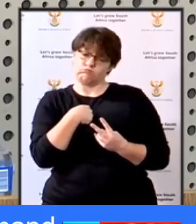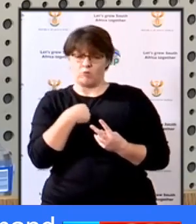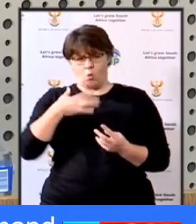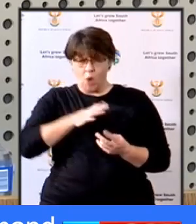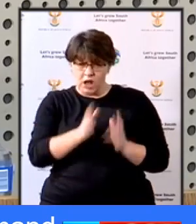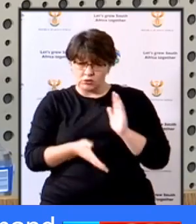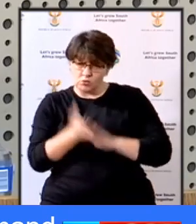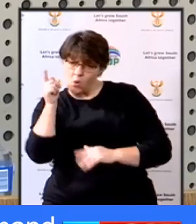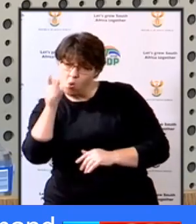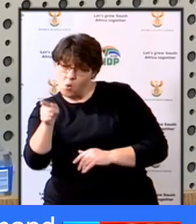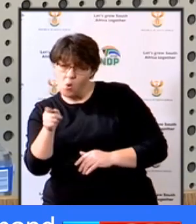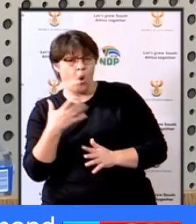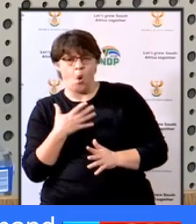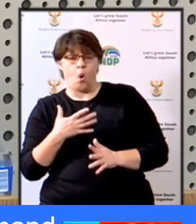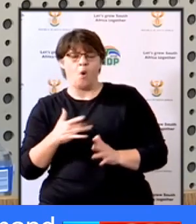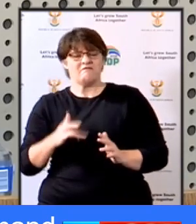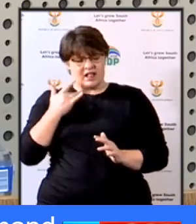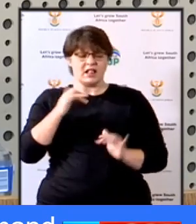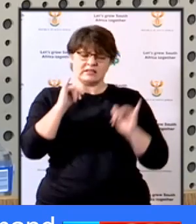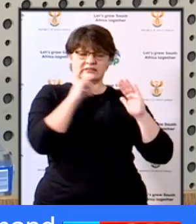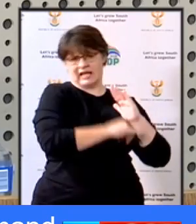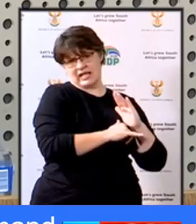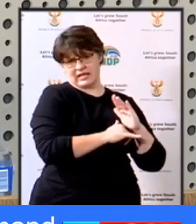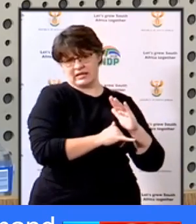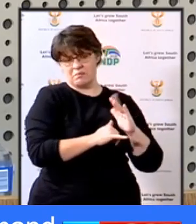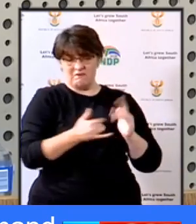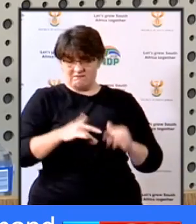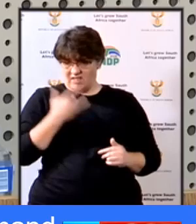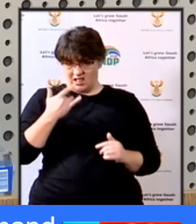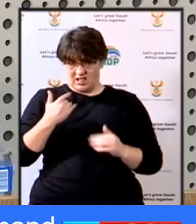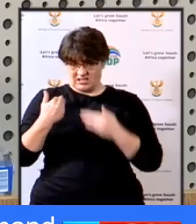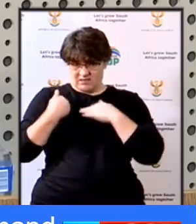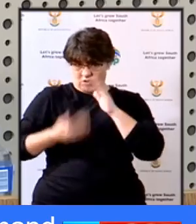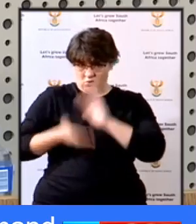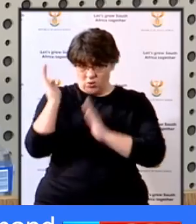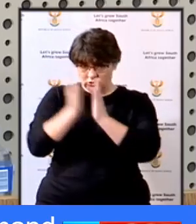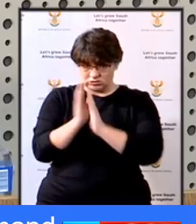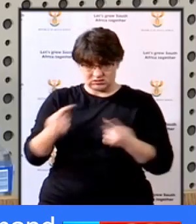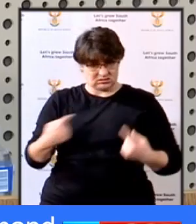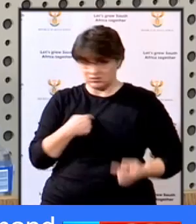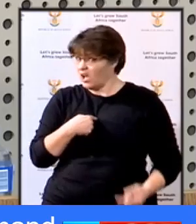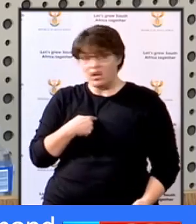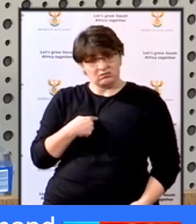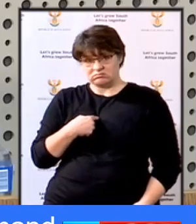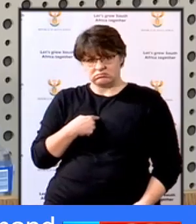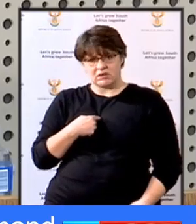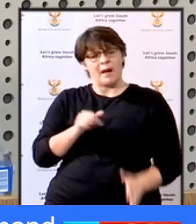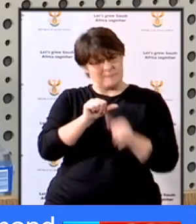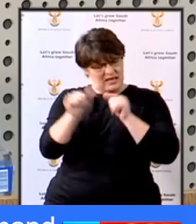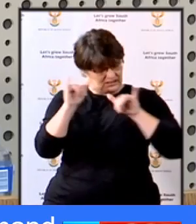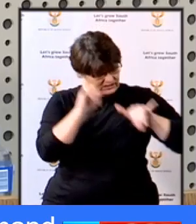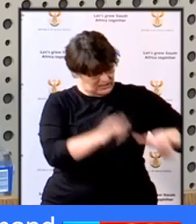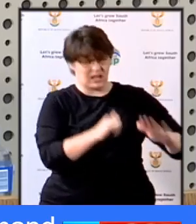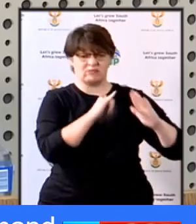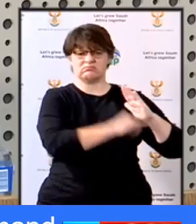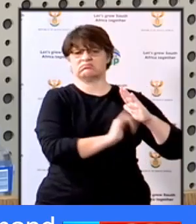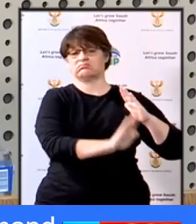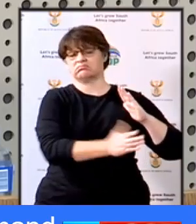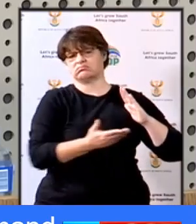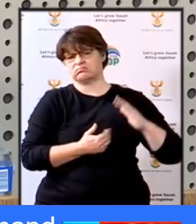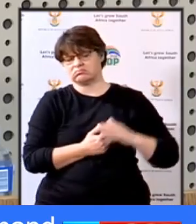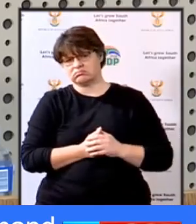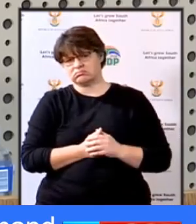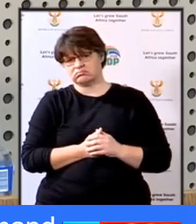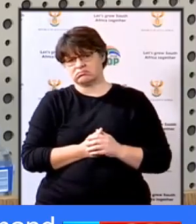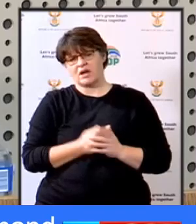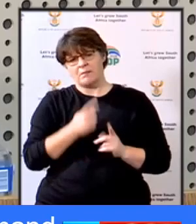if people feel they don't feel safe to go to church, they shouldn't.